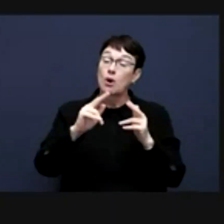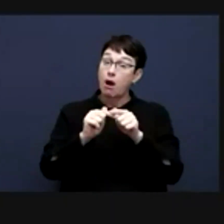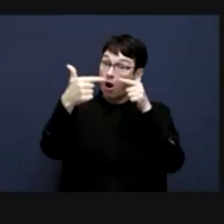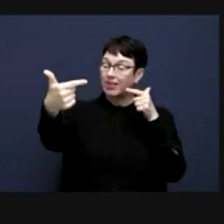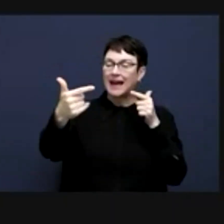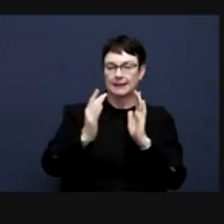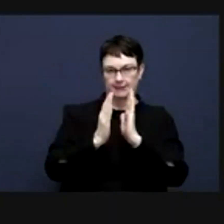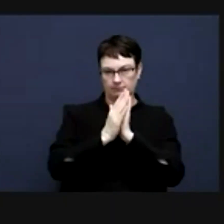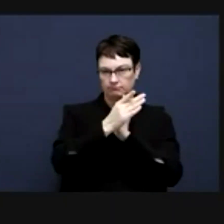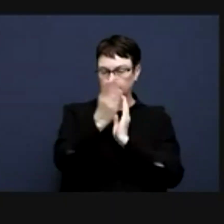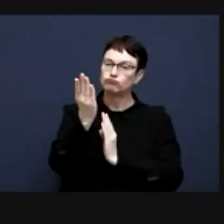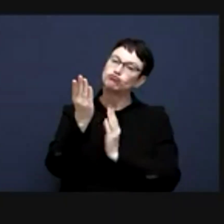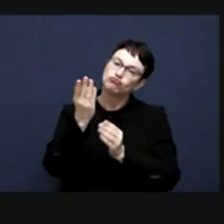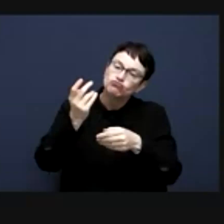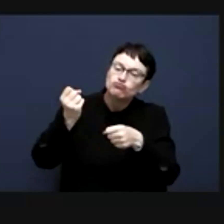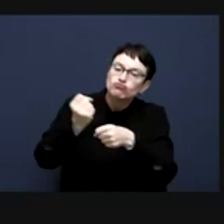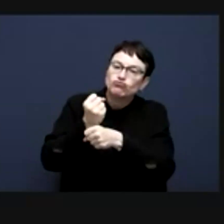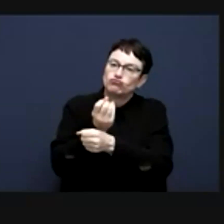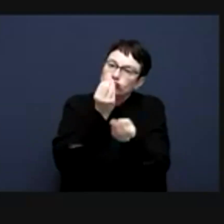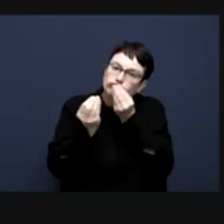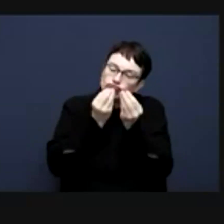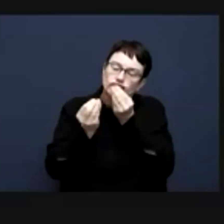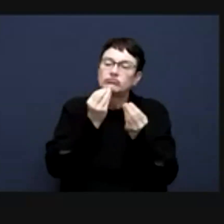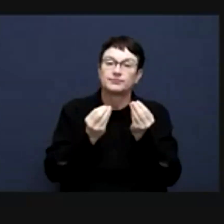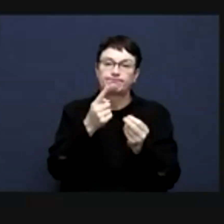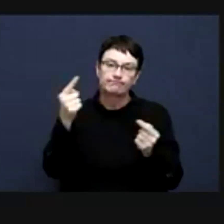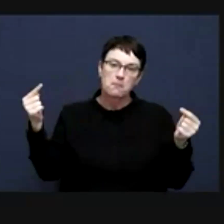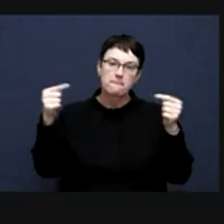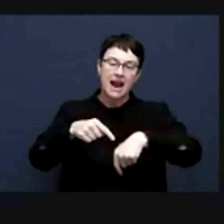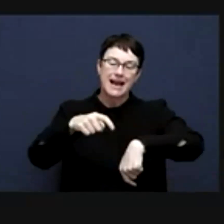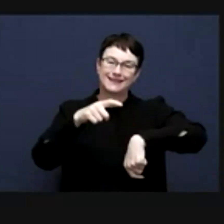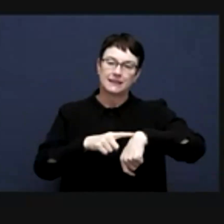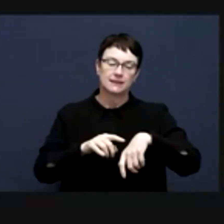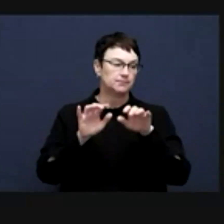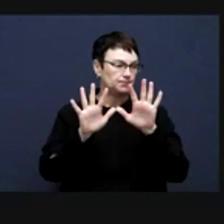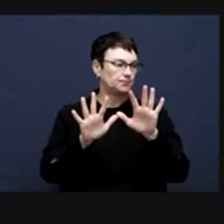1:45 Central European time. Thank you very much, Peter, Detlev, and everyone who contributed to the